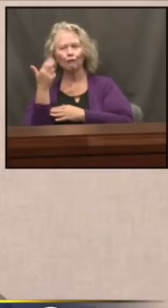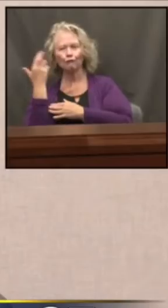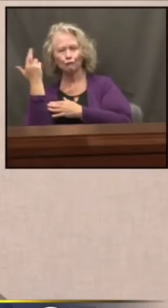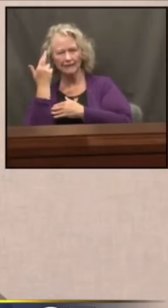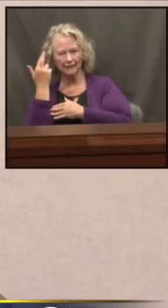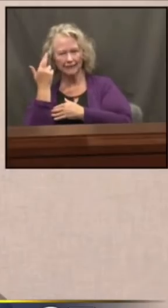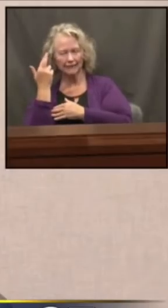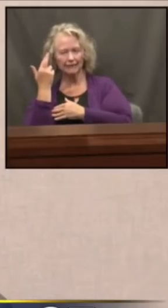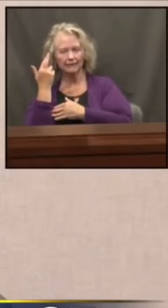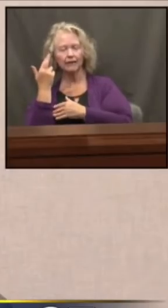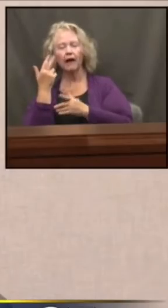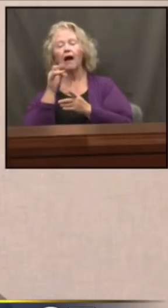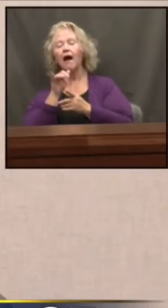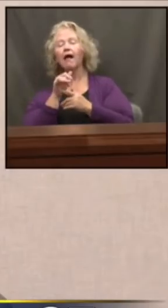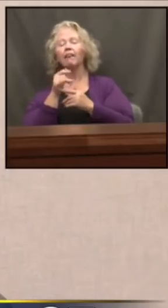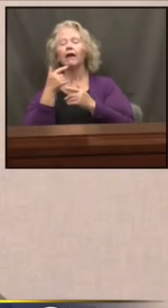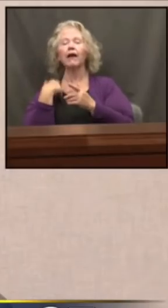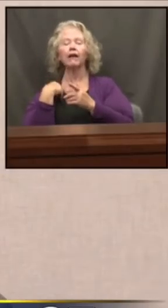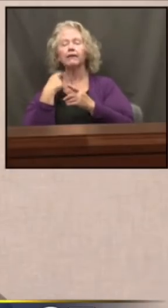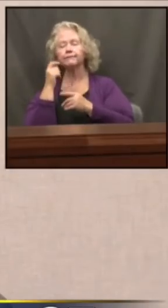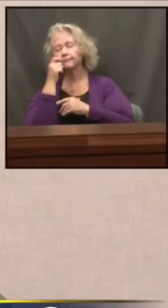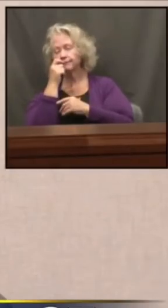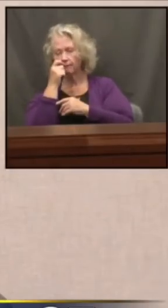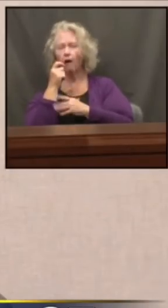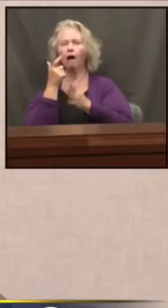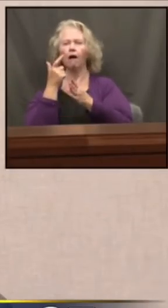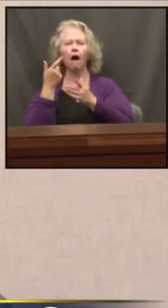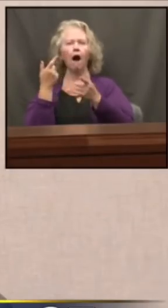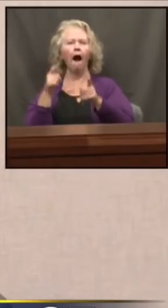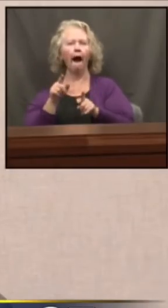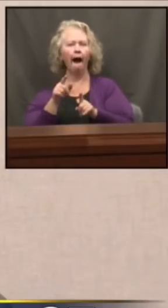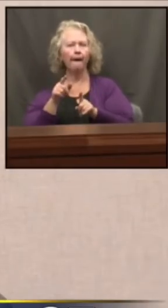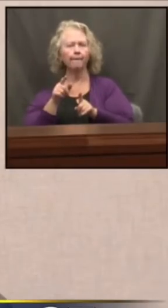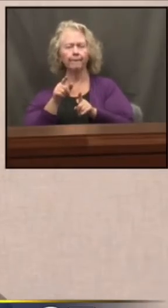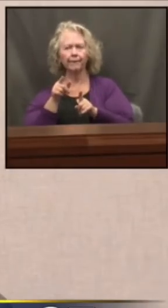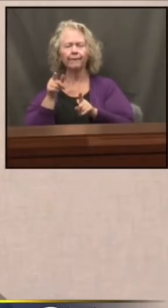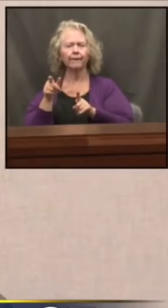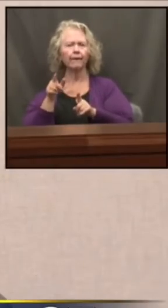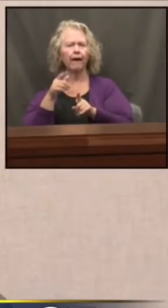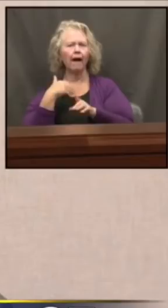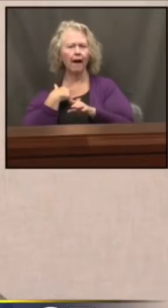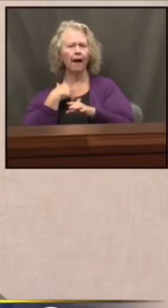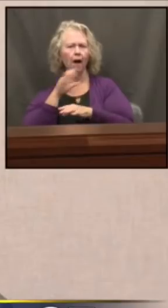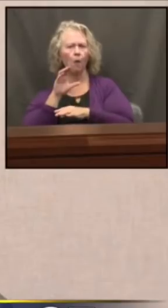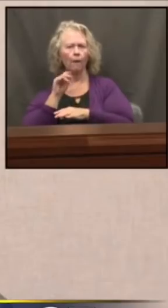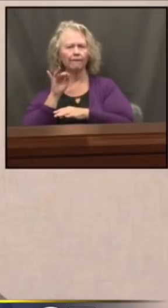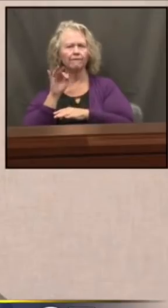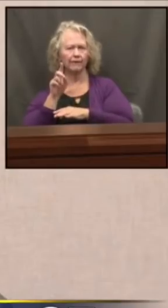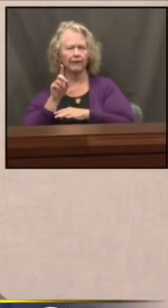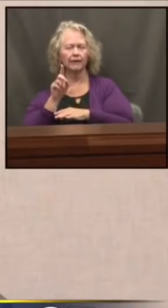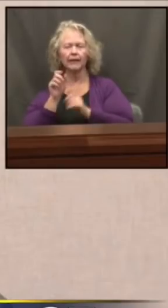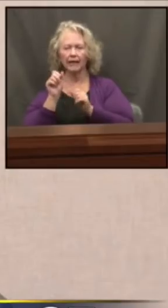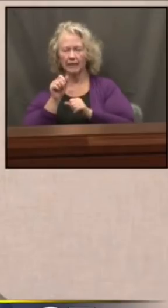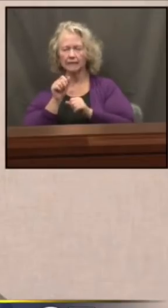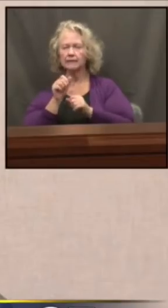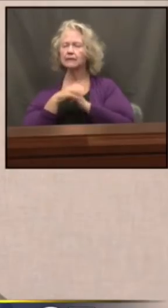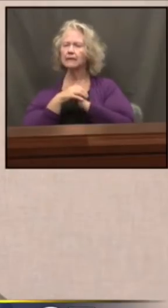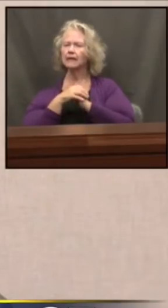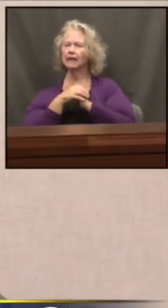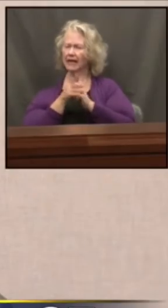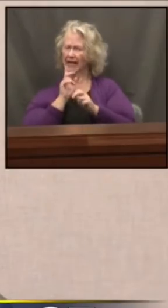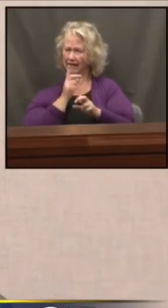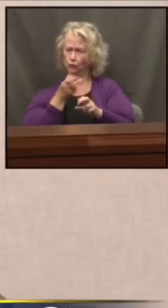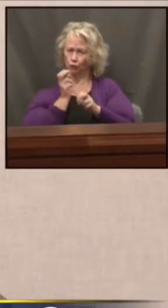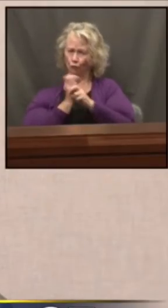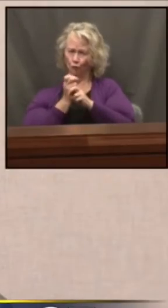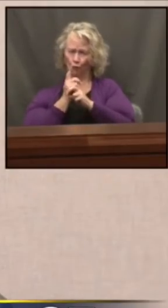just happen to test positive. And it is very difficult as a healthcare system, other than going chart by chart, to really be able to